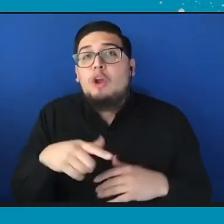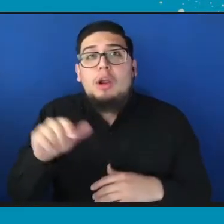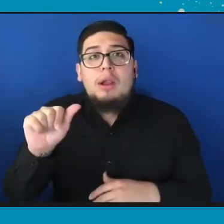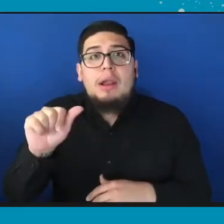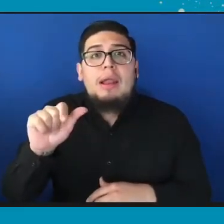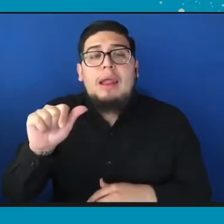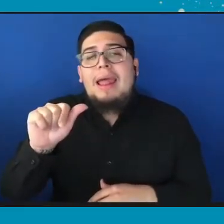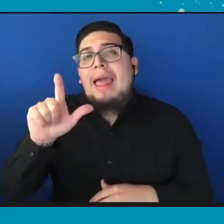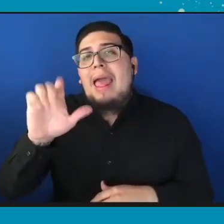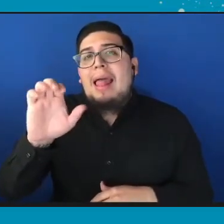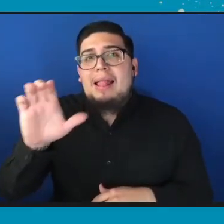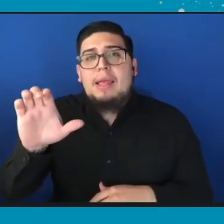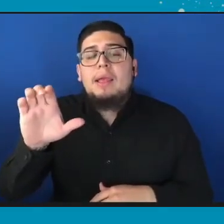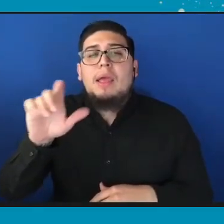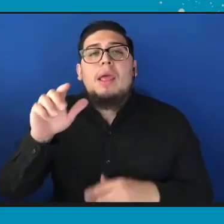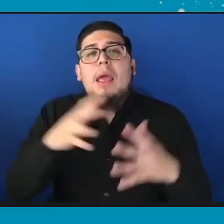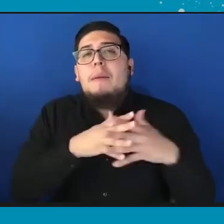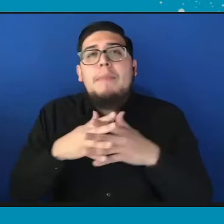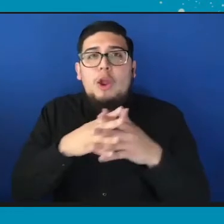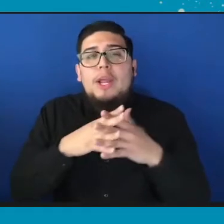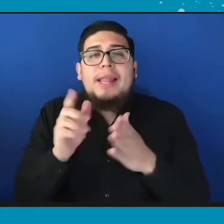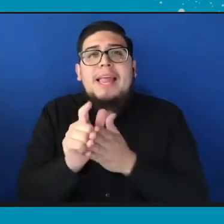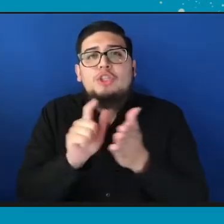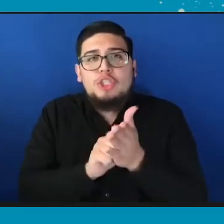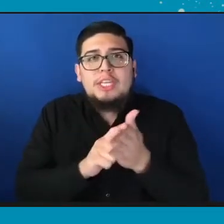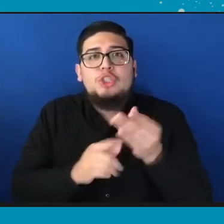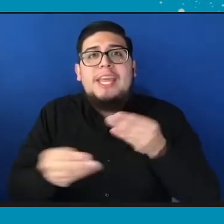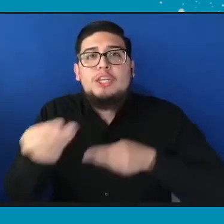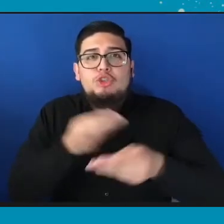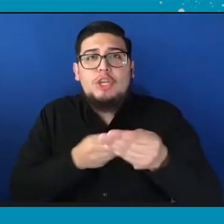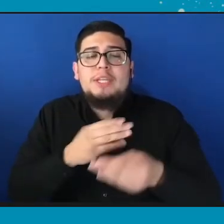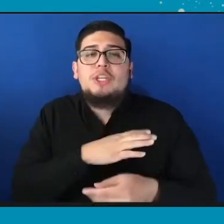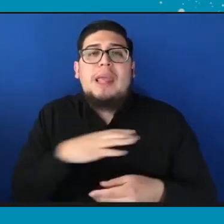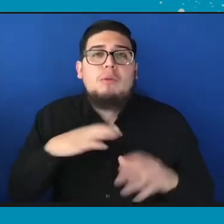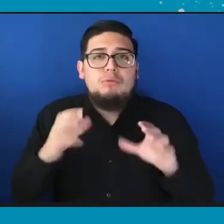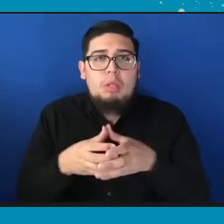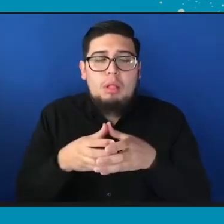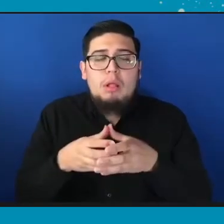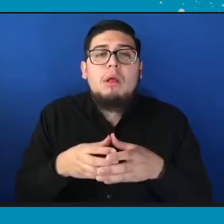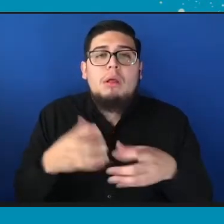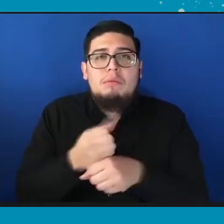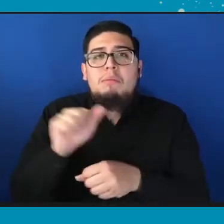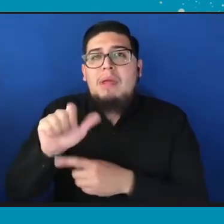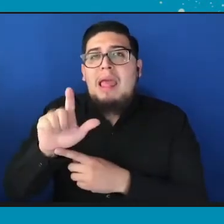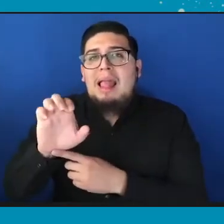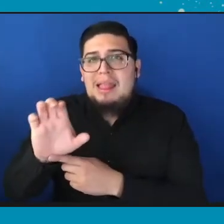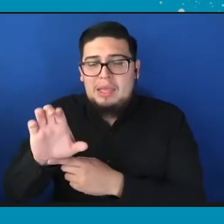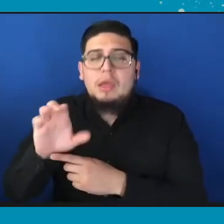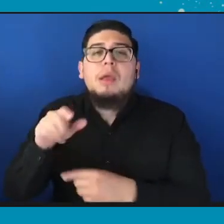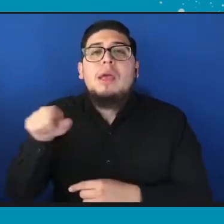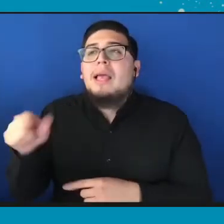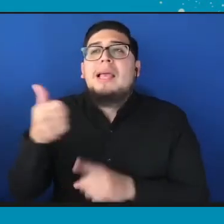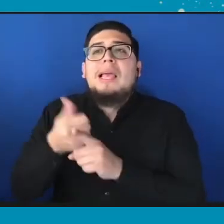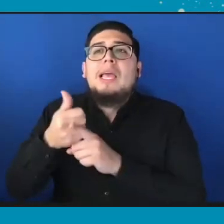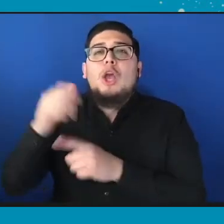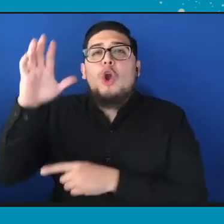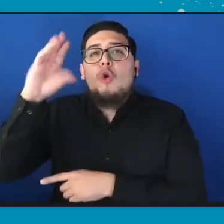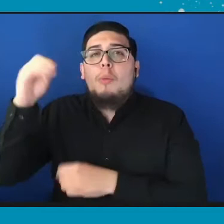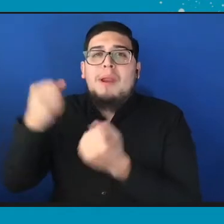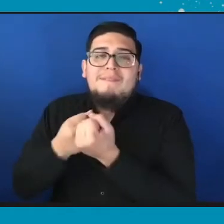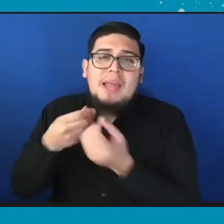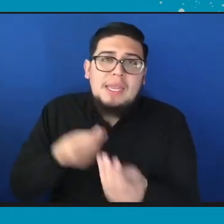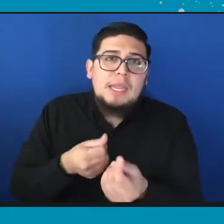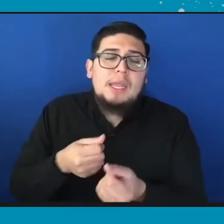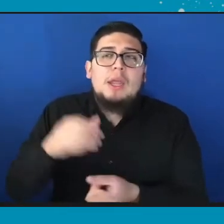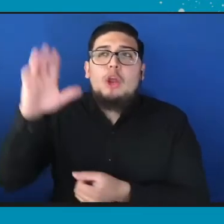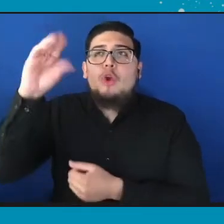American Legislative Exchange Council. And that is a consortium, well, it's a corporate funded, corporate sponsored consortium